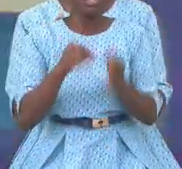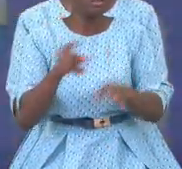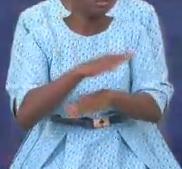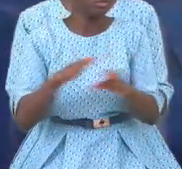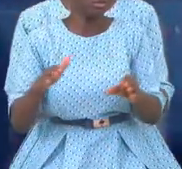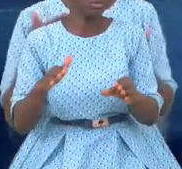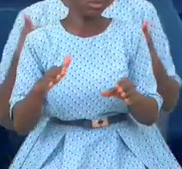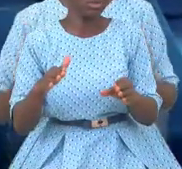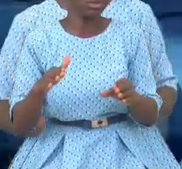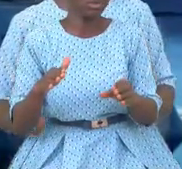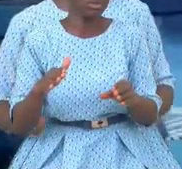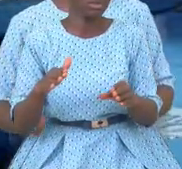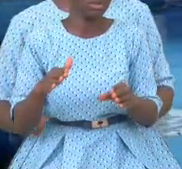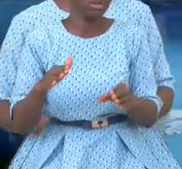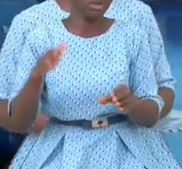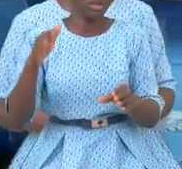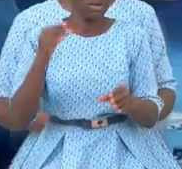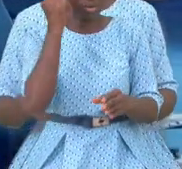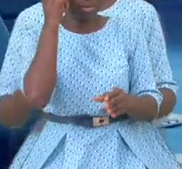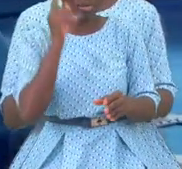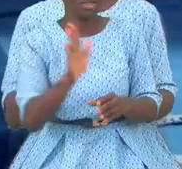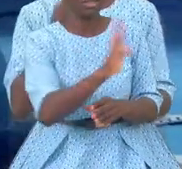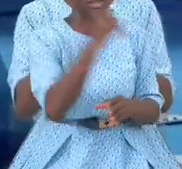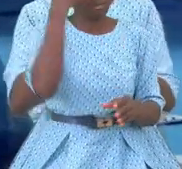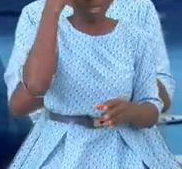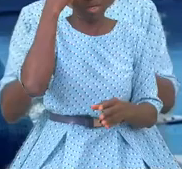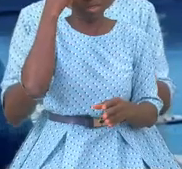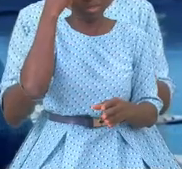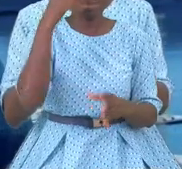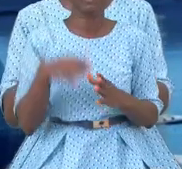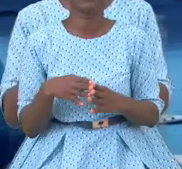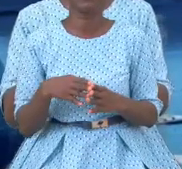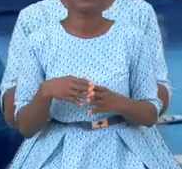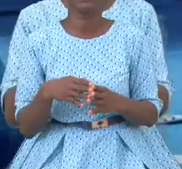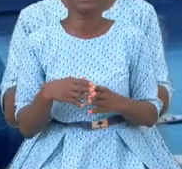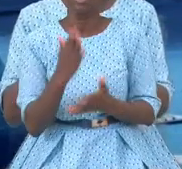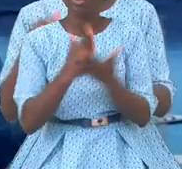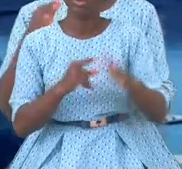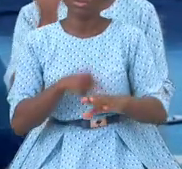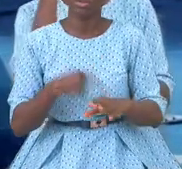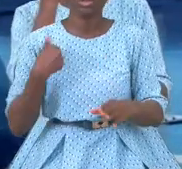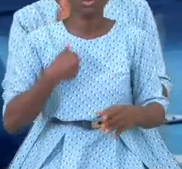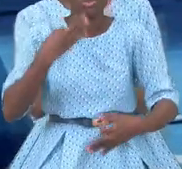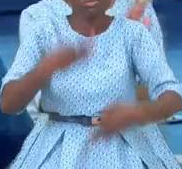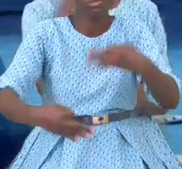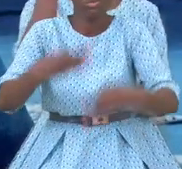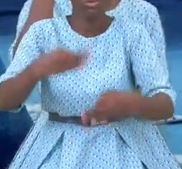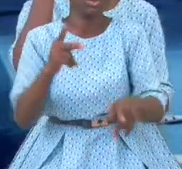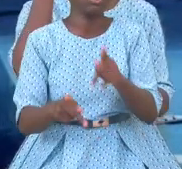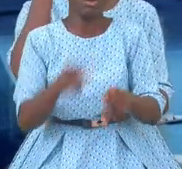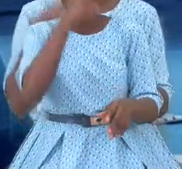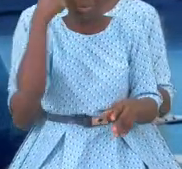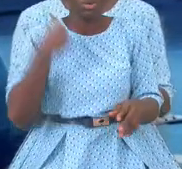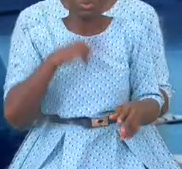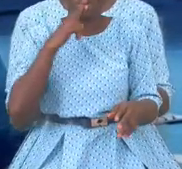we judge people because we are trying to judge their action. Why is he standing like that? Why is he